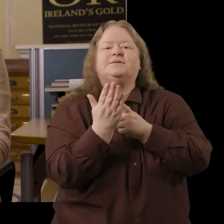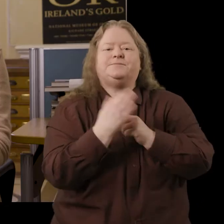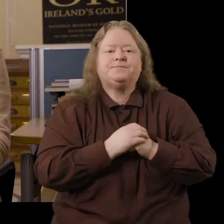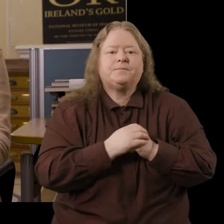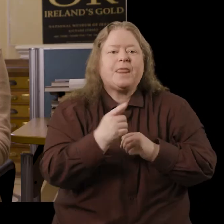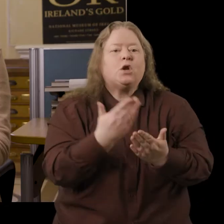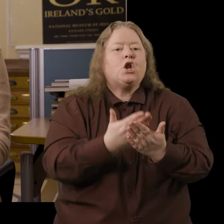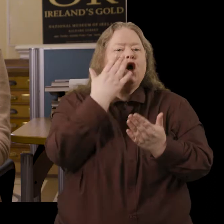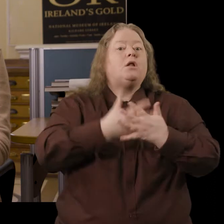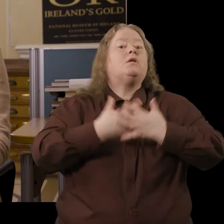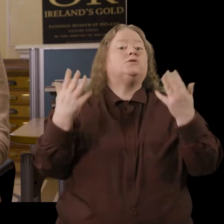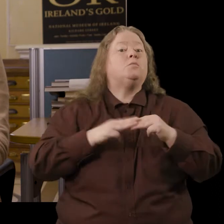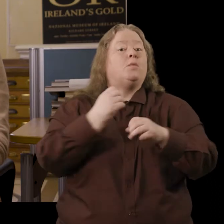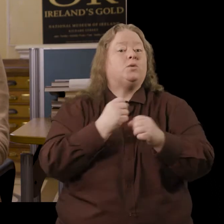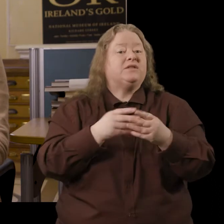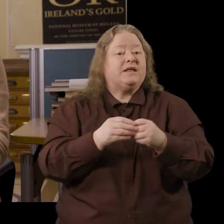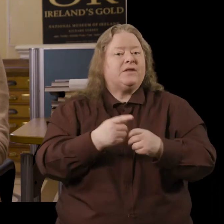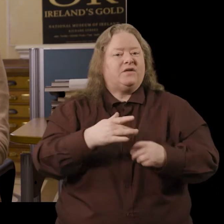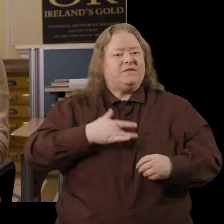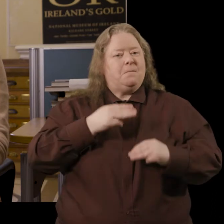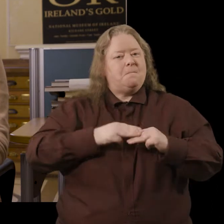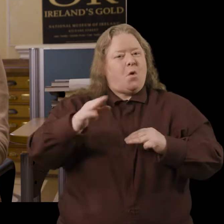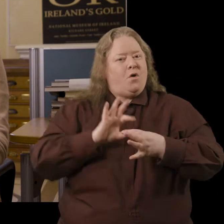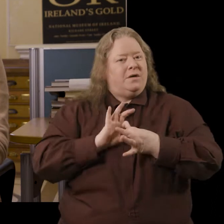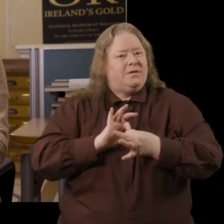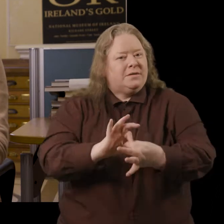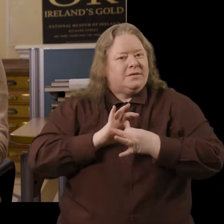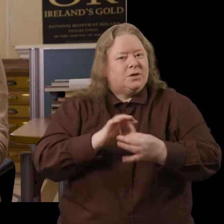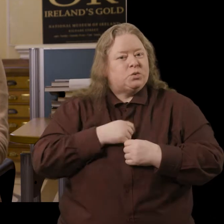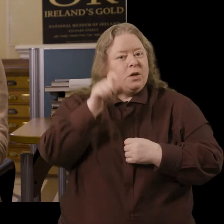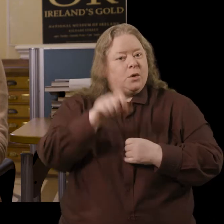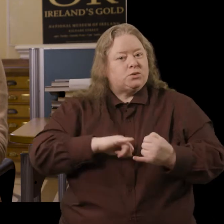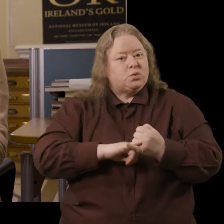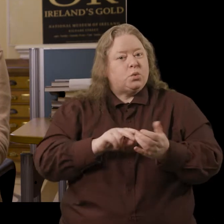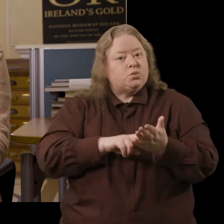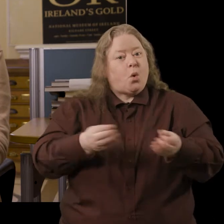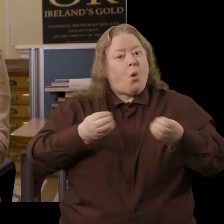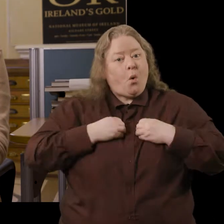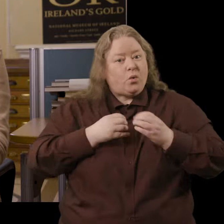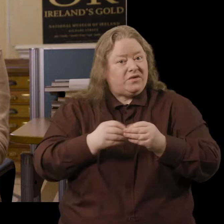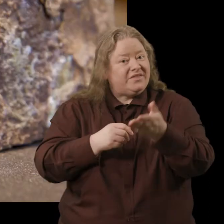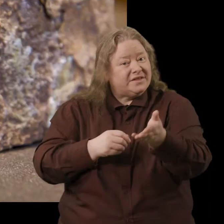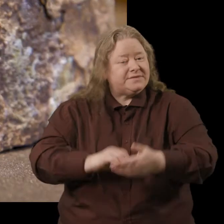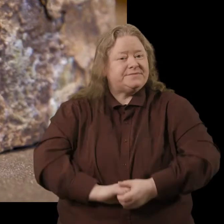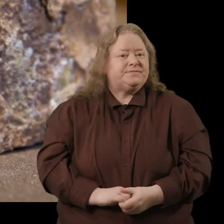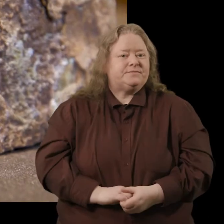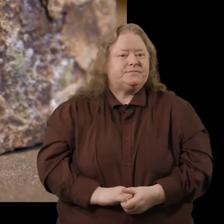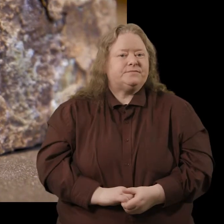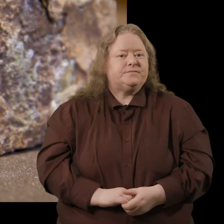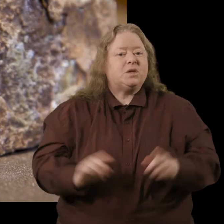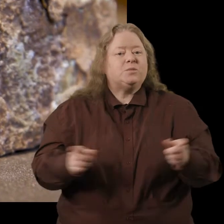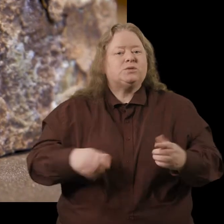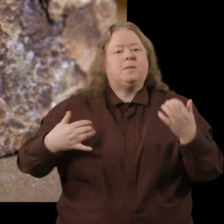and you learn a lot more about the object, and you feel that bit more connected to the person who used to own the object. Yeah.